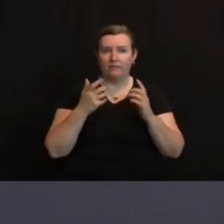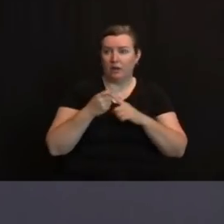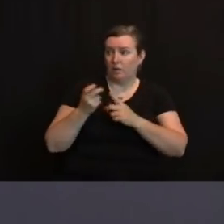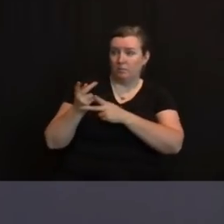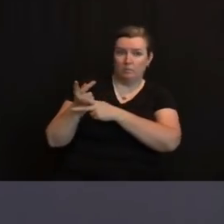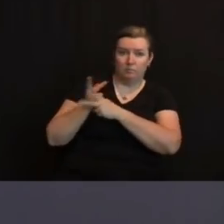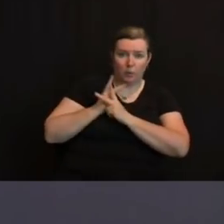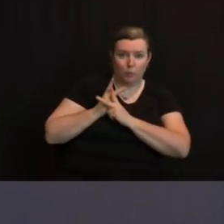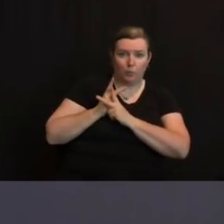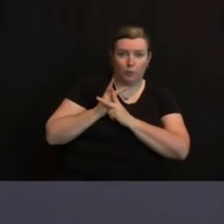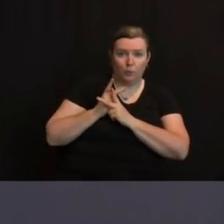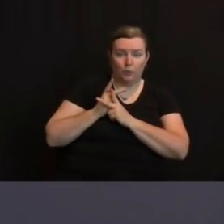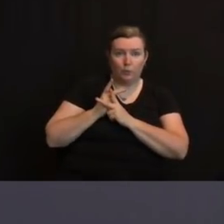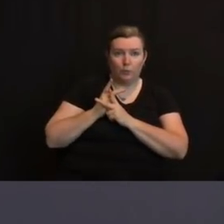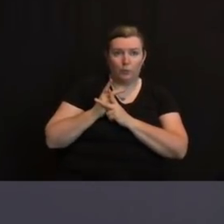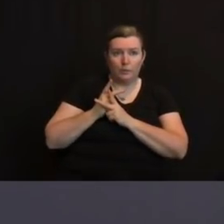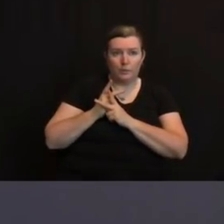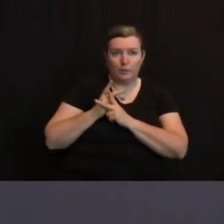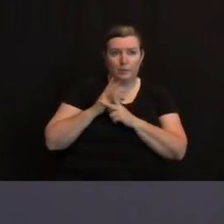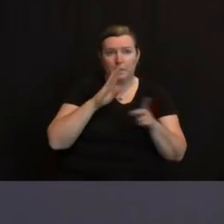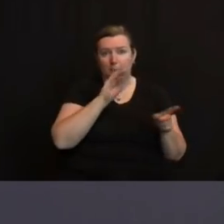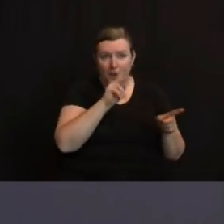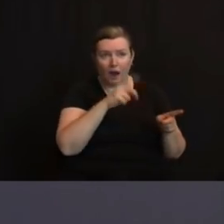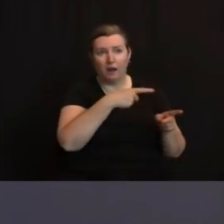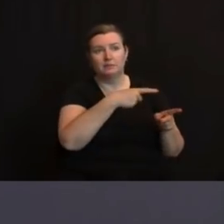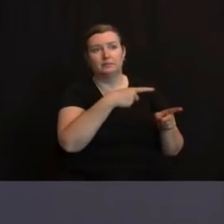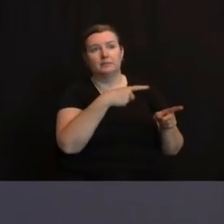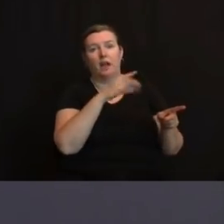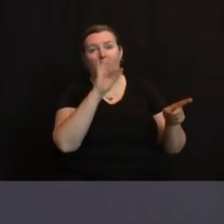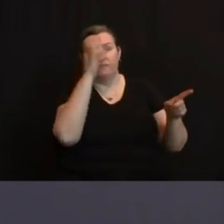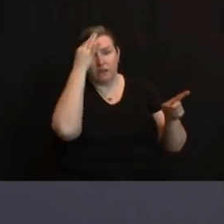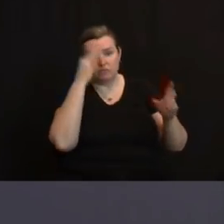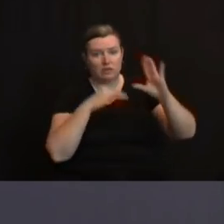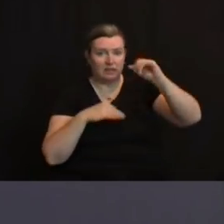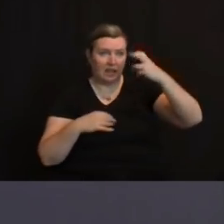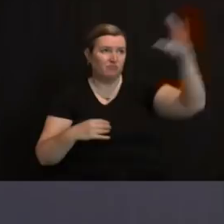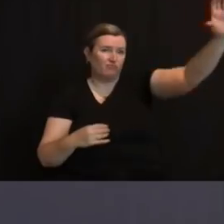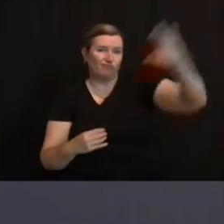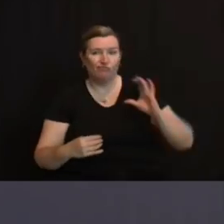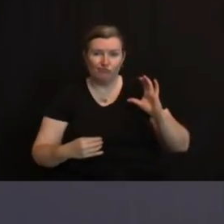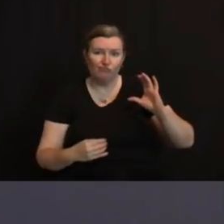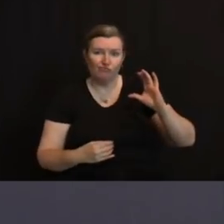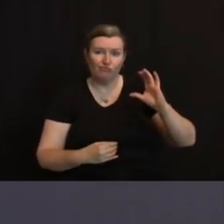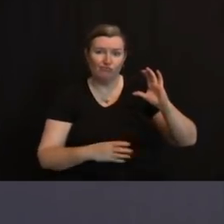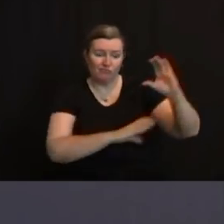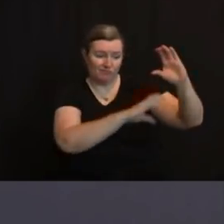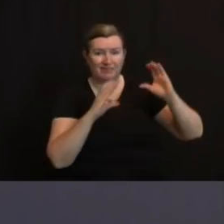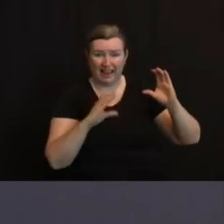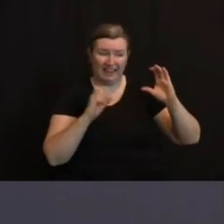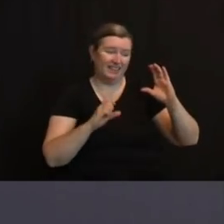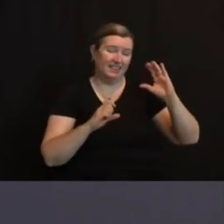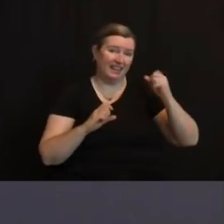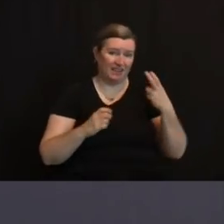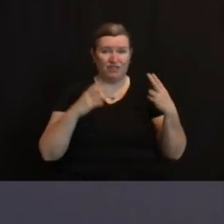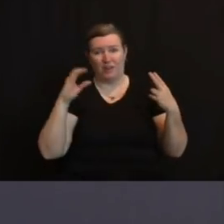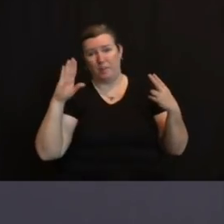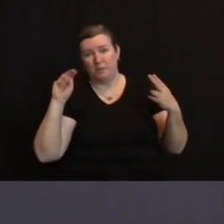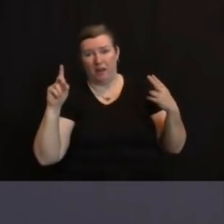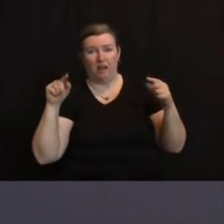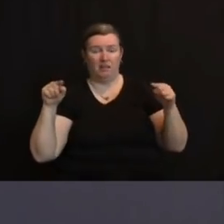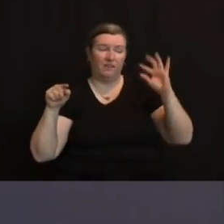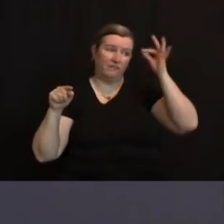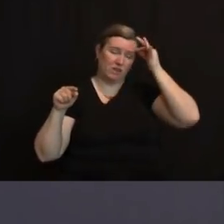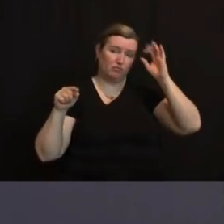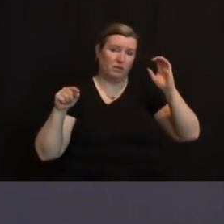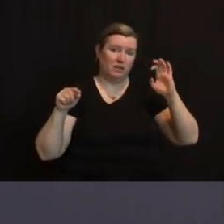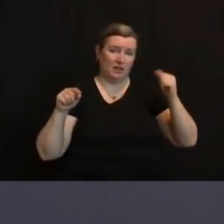without the direct federal cash assistance. And we need both. This is not an either or. We need them both. And you've just highlighted